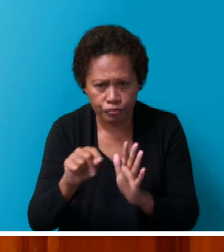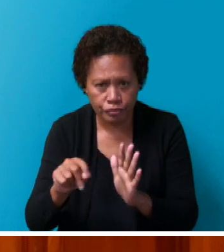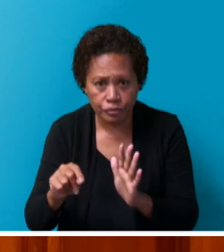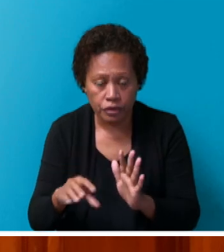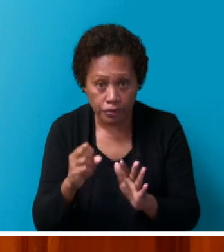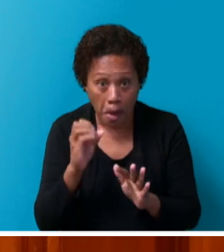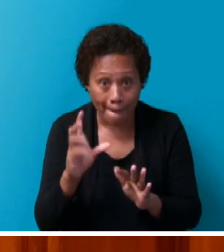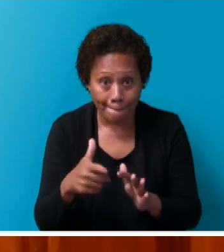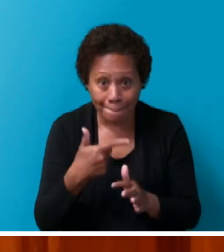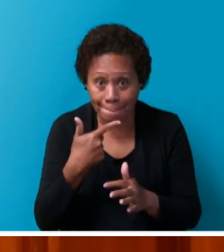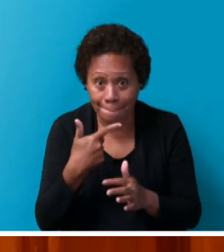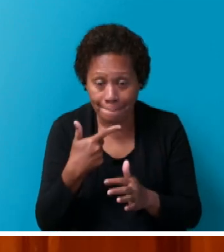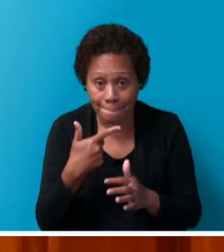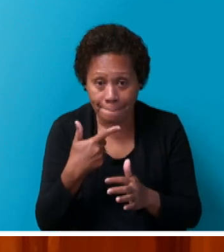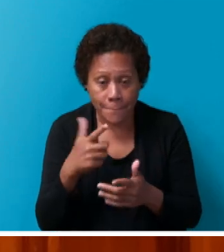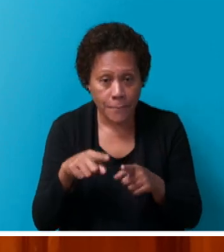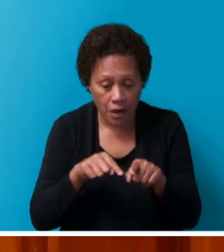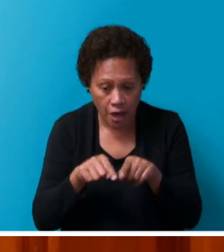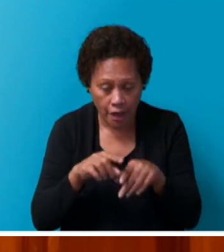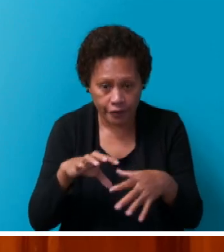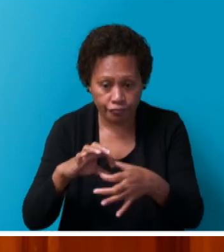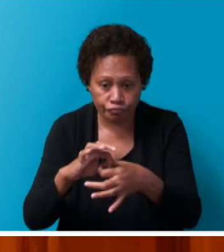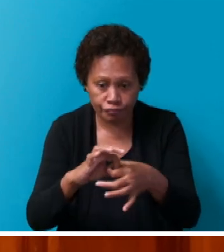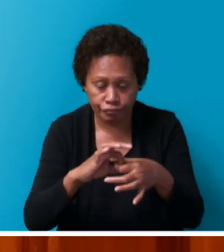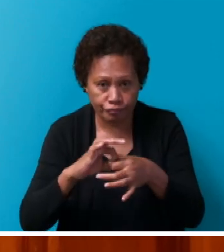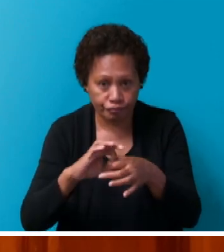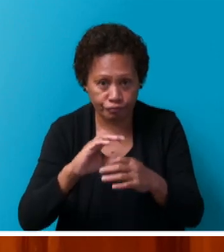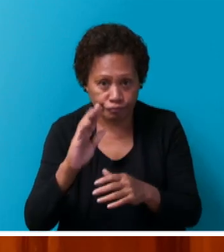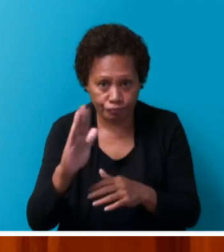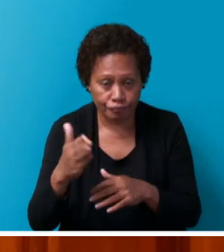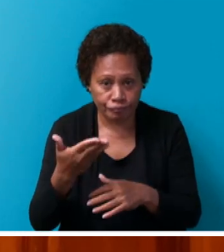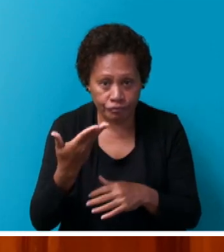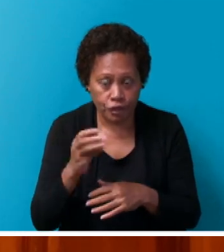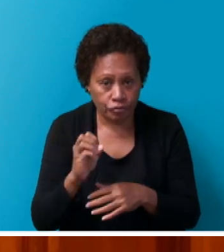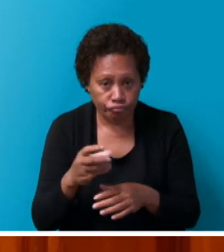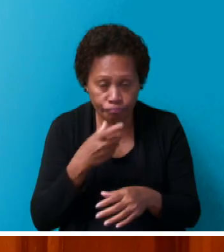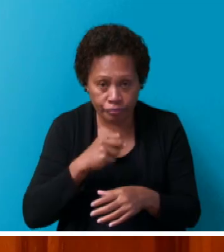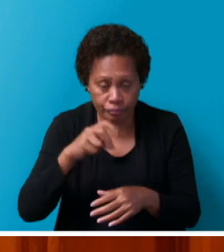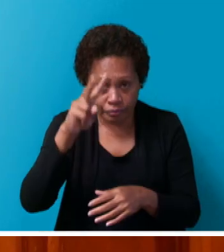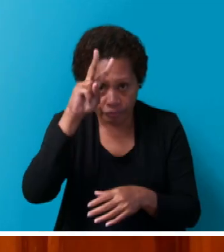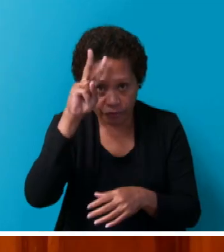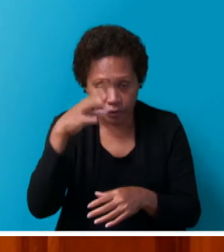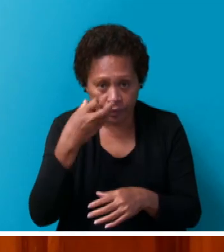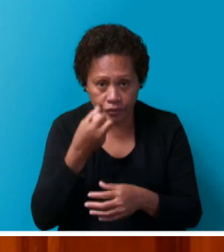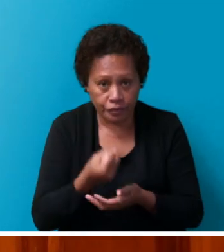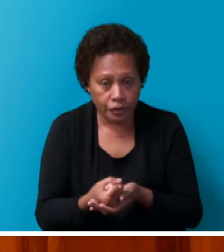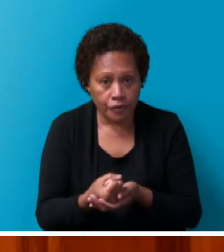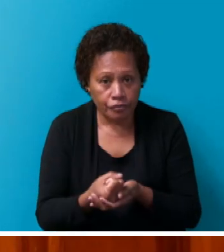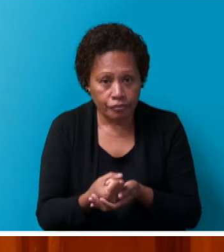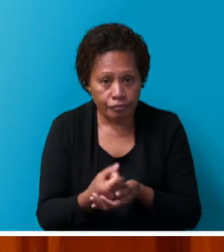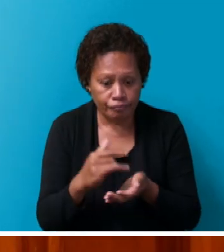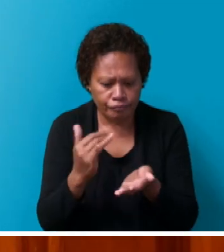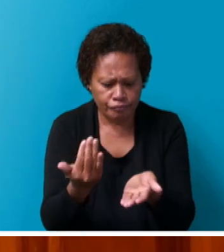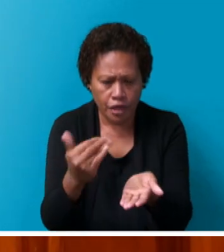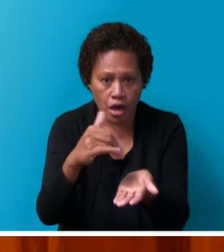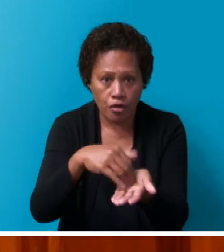involved a journey of learning, connection, and reflection. Kandavu is one of the most ecologically rich yet least studied